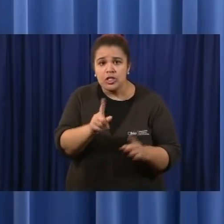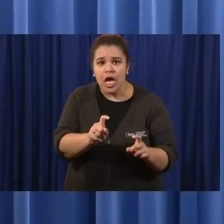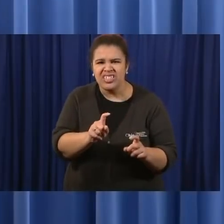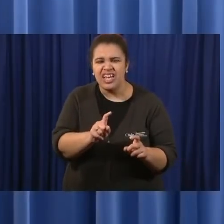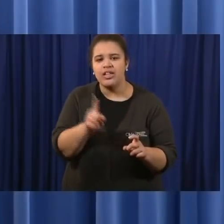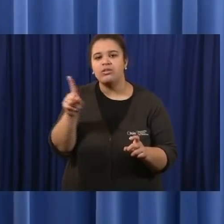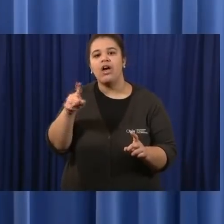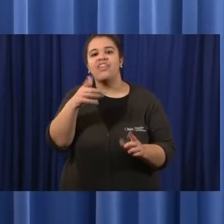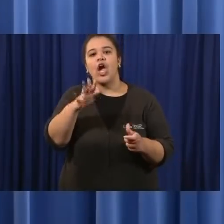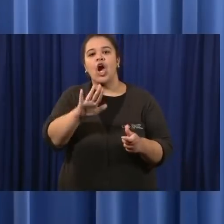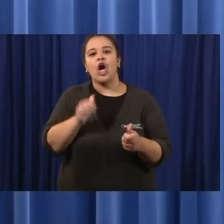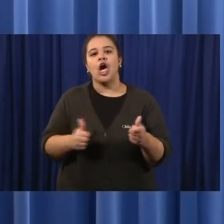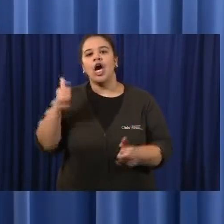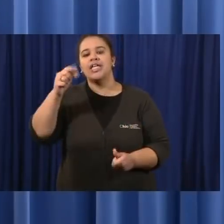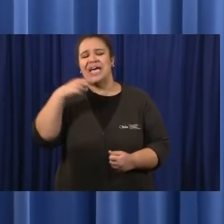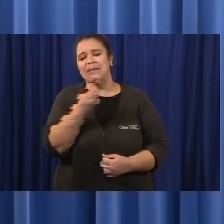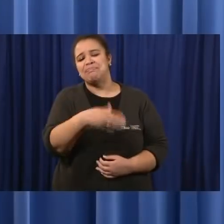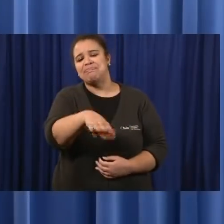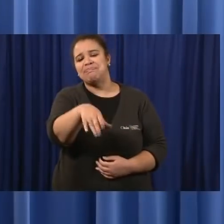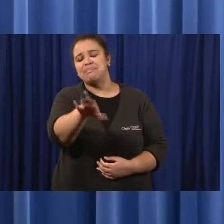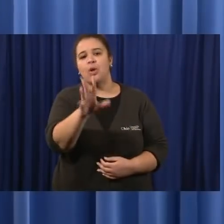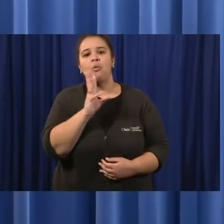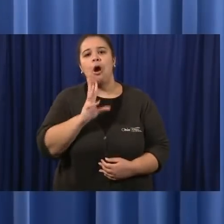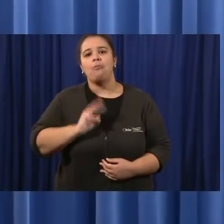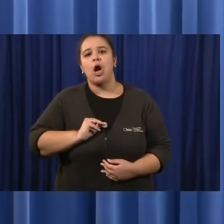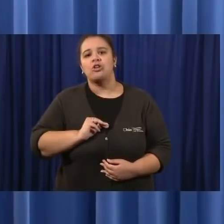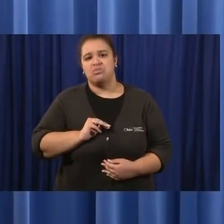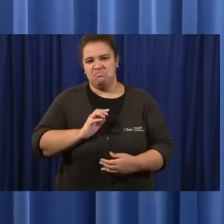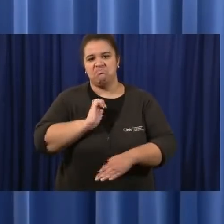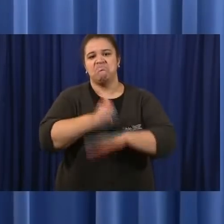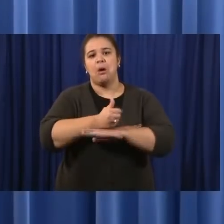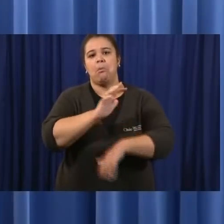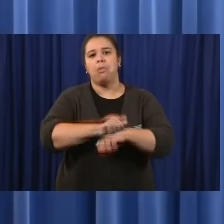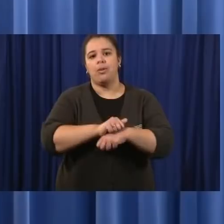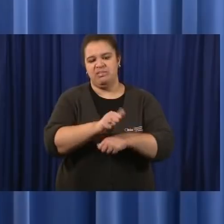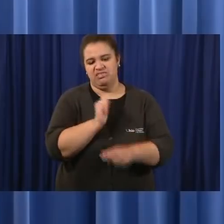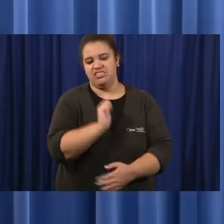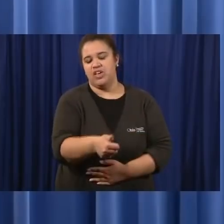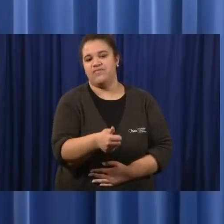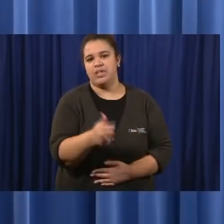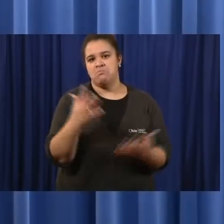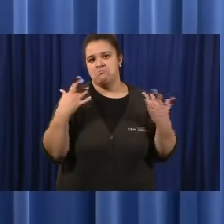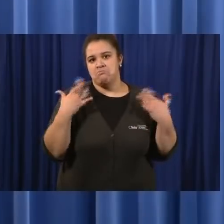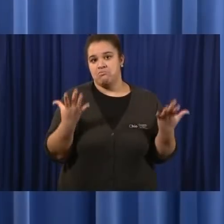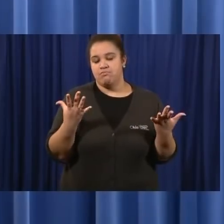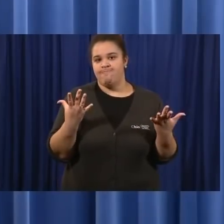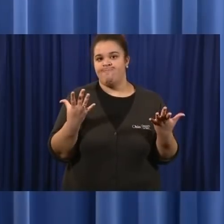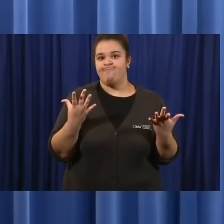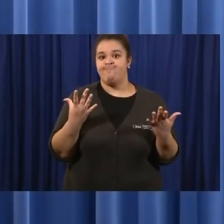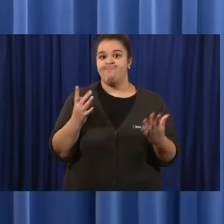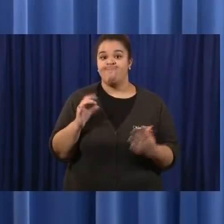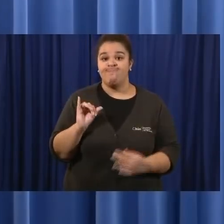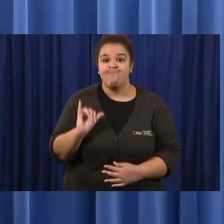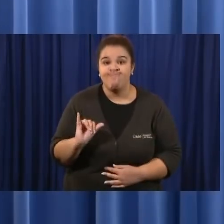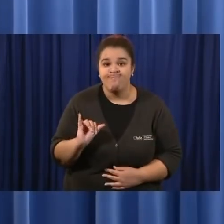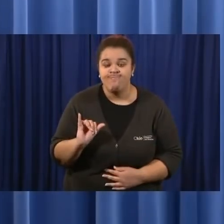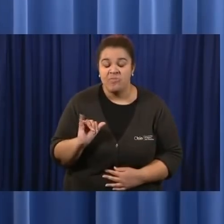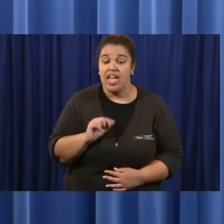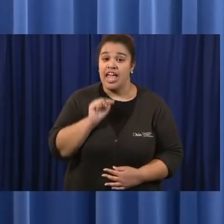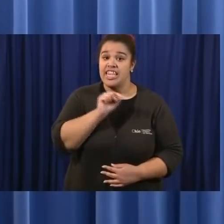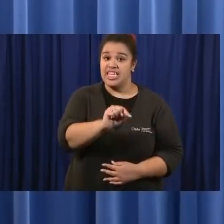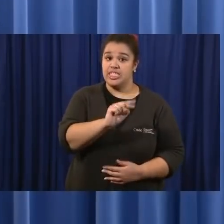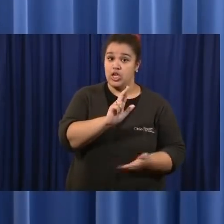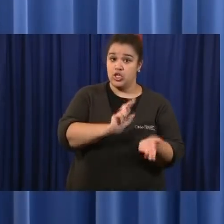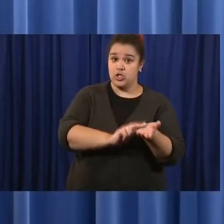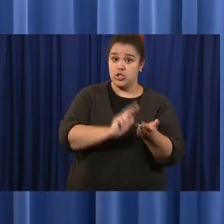Walmart by appointment. And this particular facility didn't know anything about the hospital partnerships or these rapid response teams until